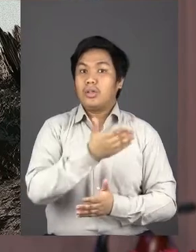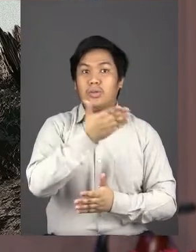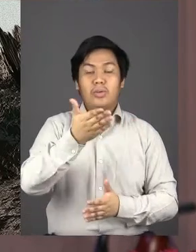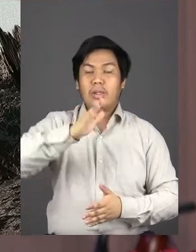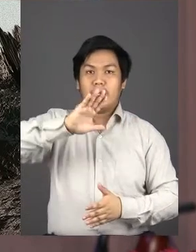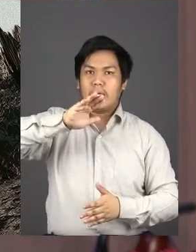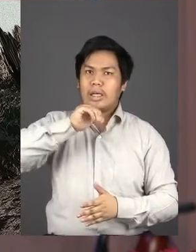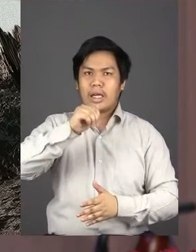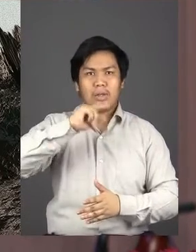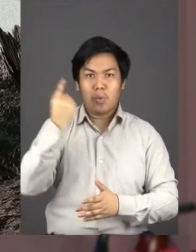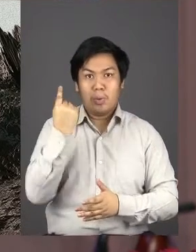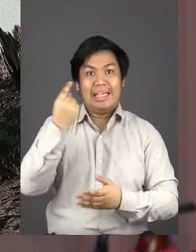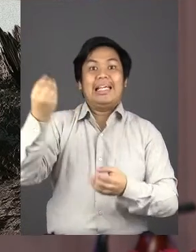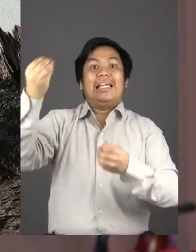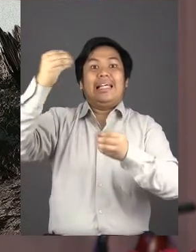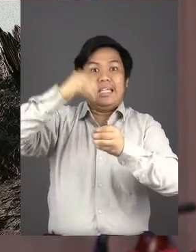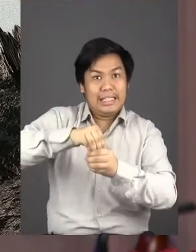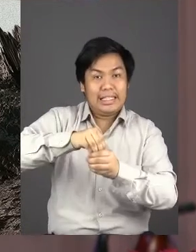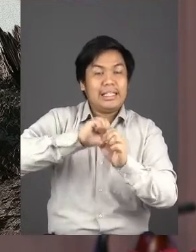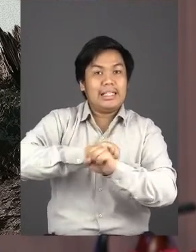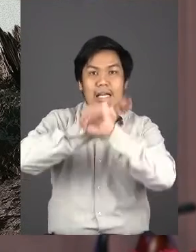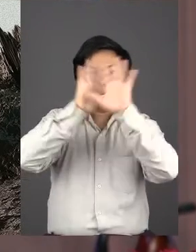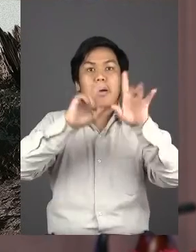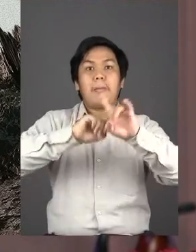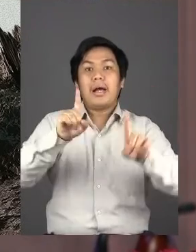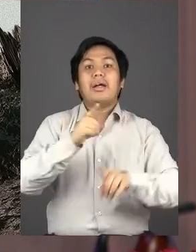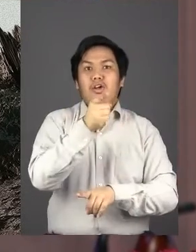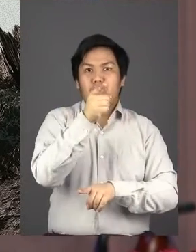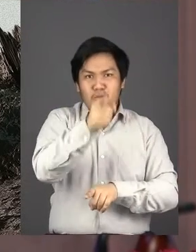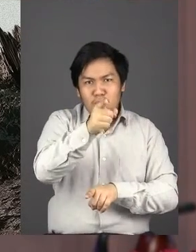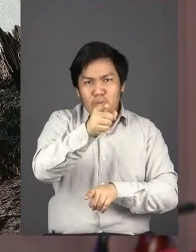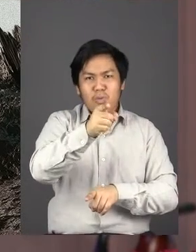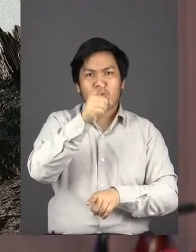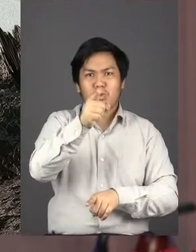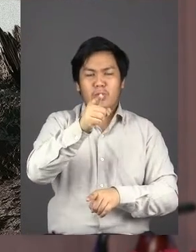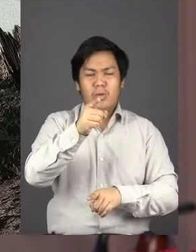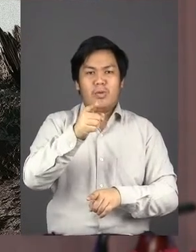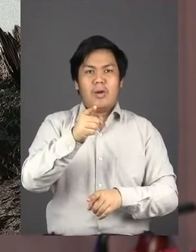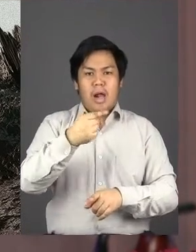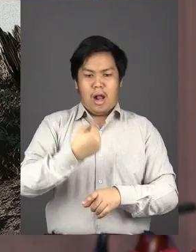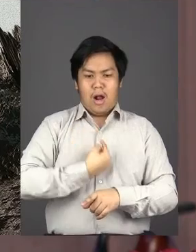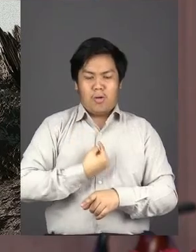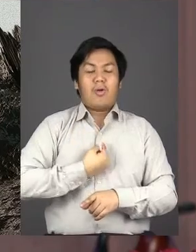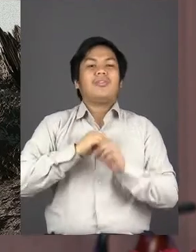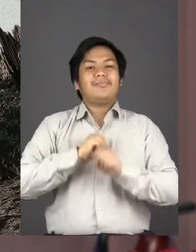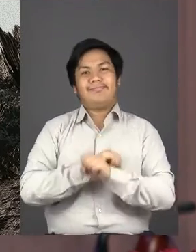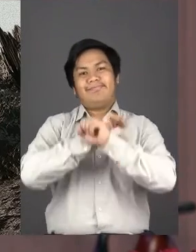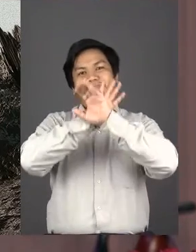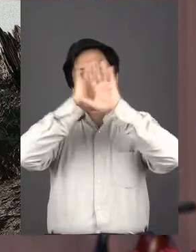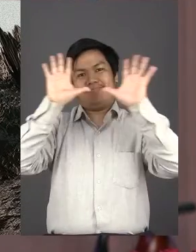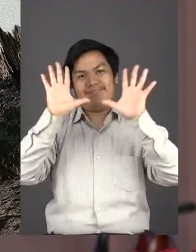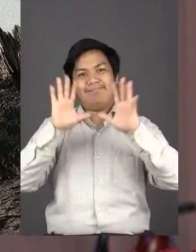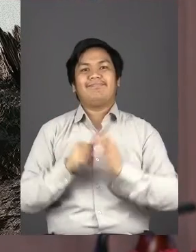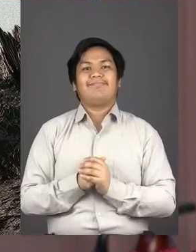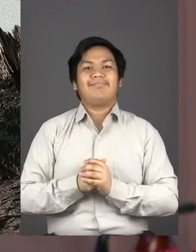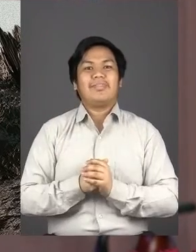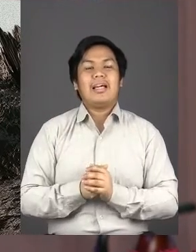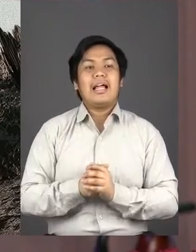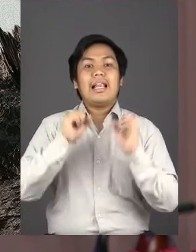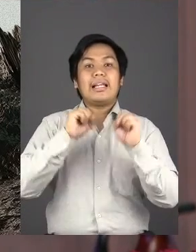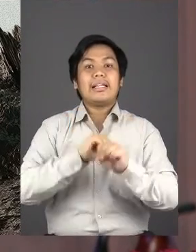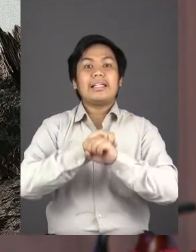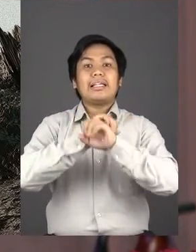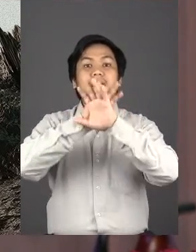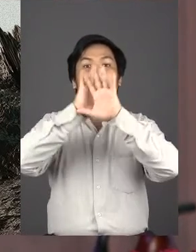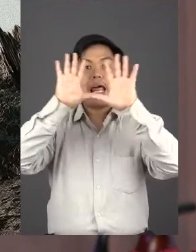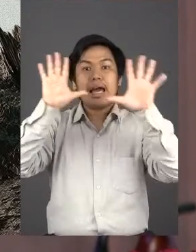light, kundi you are light mismo. Pero paano? Sabi, you are light